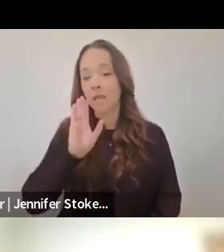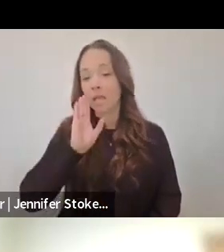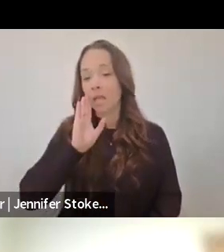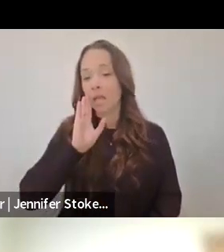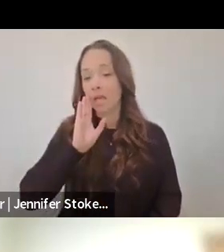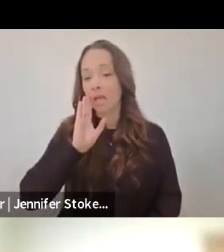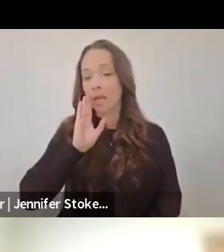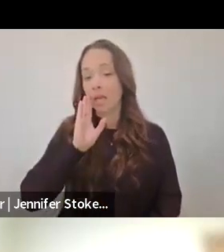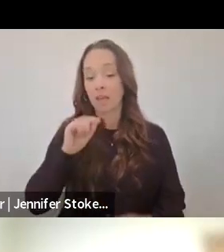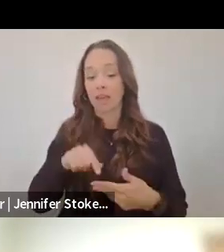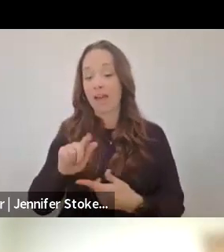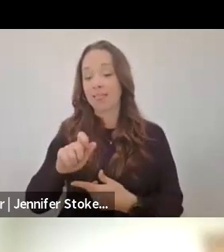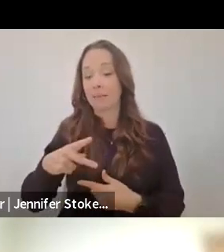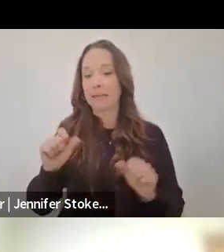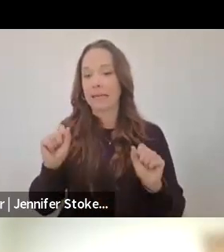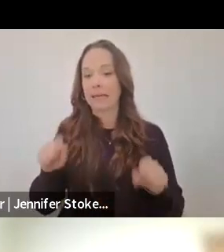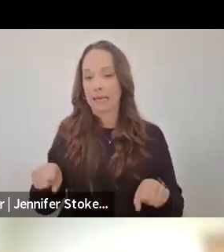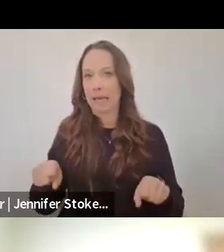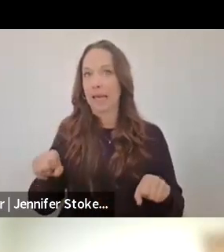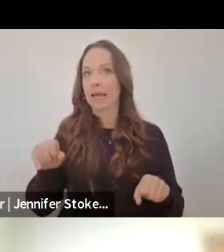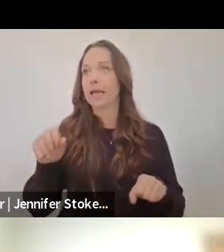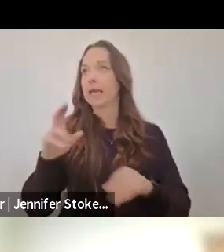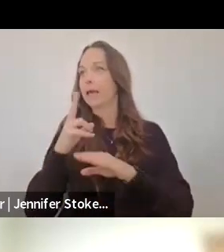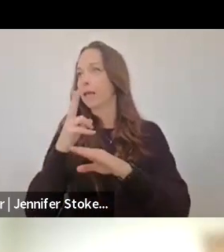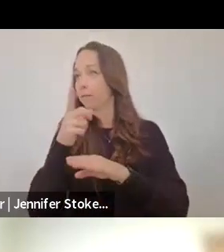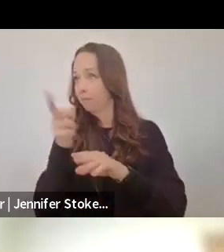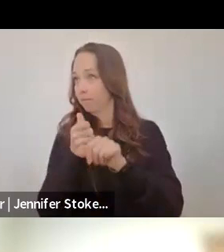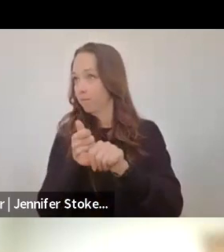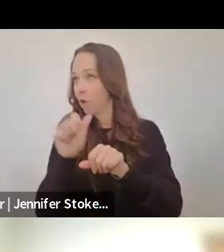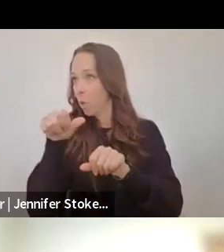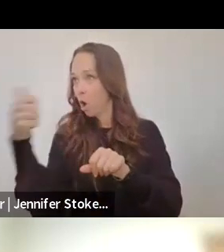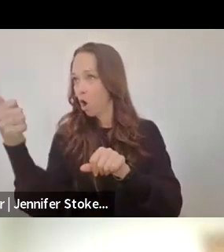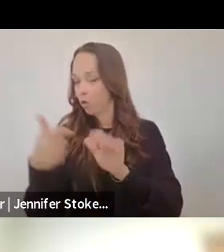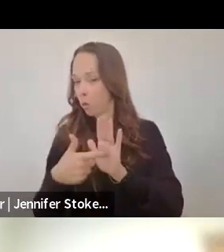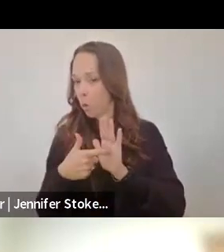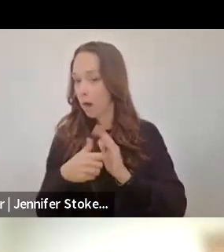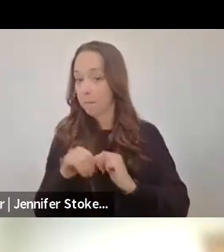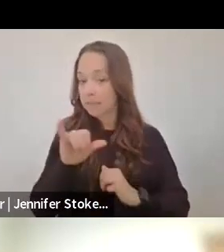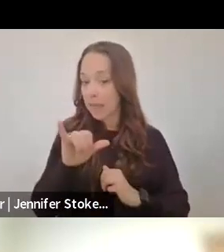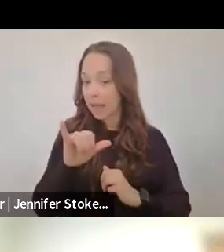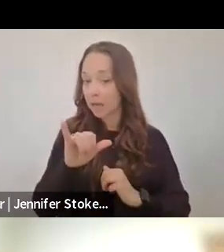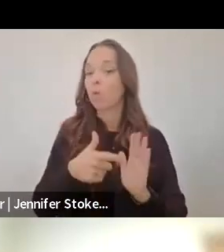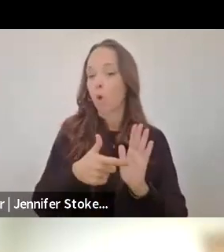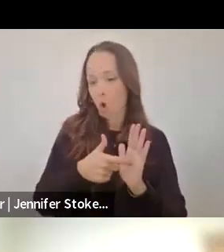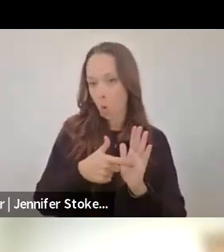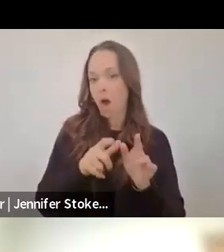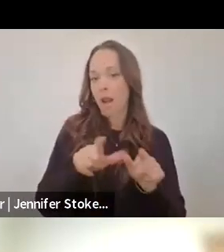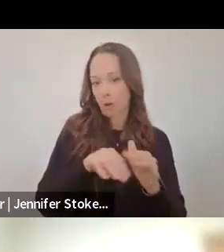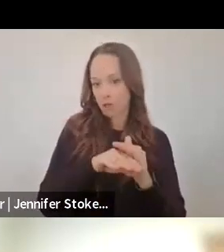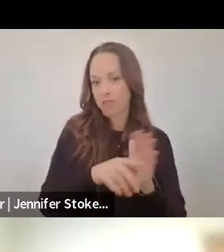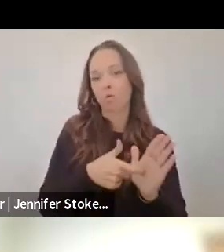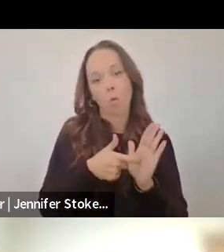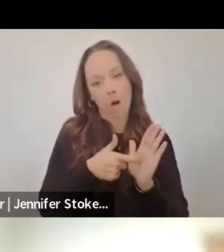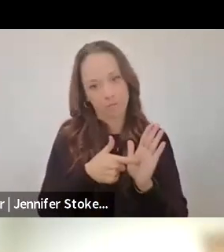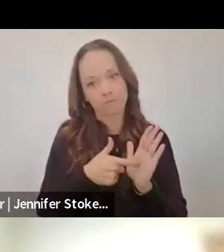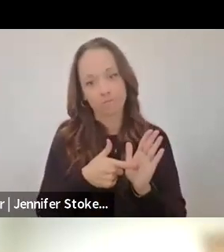other requirements. And we are required to provide language access. And if I may share my screen just